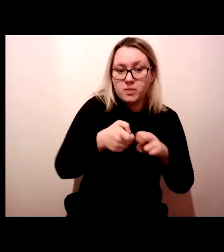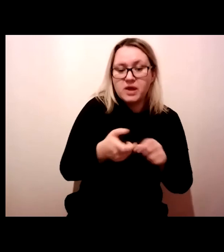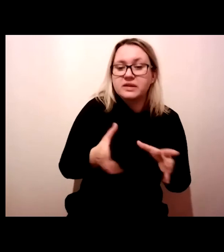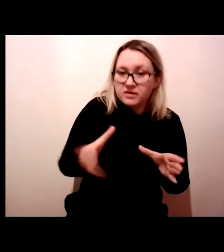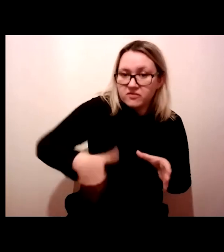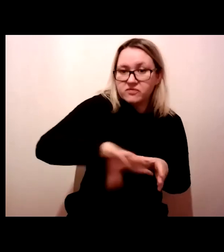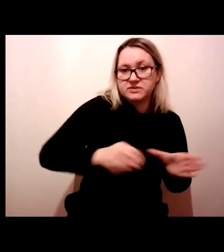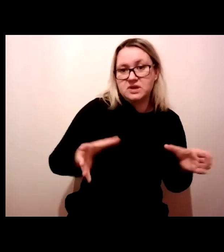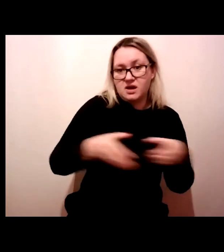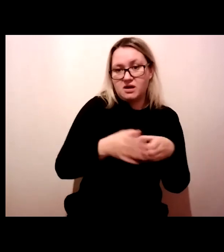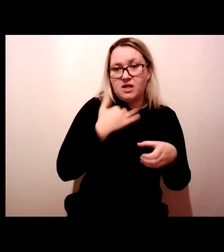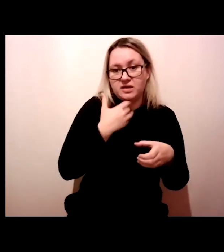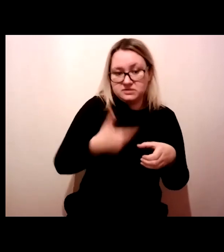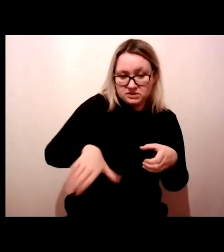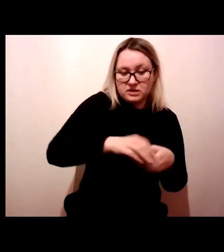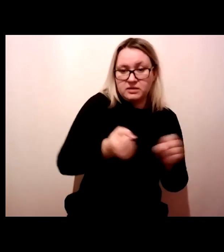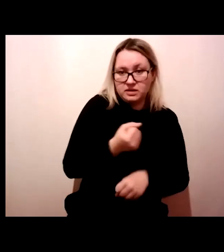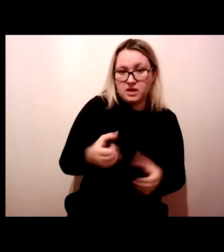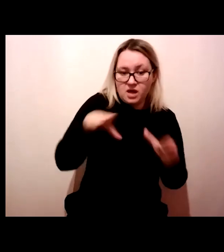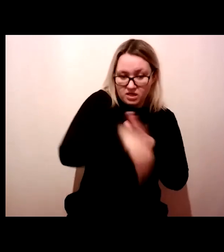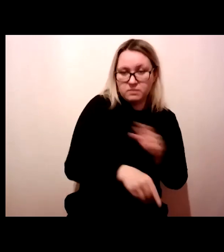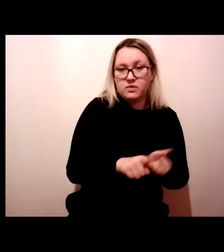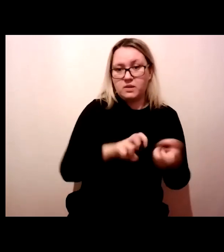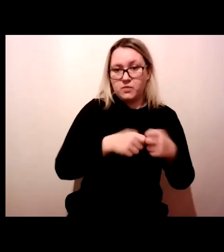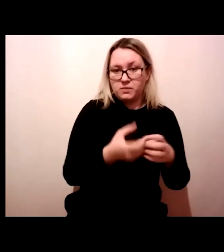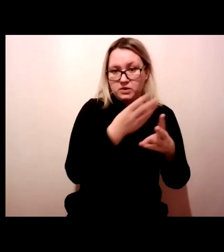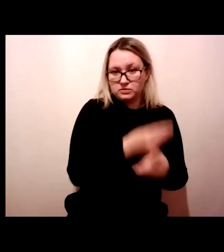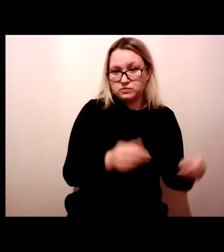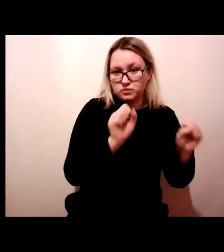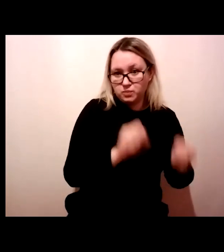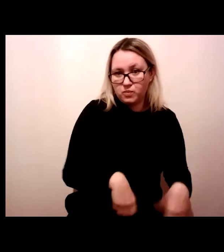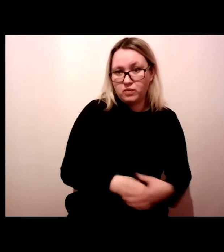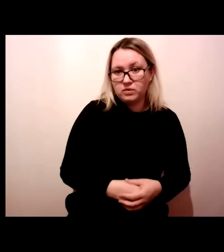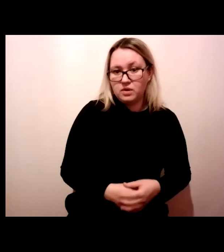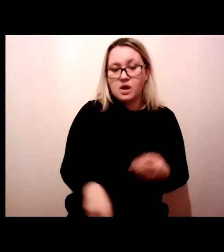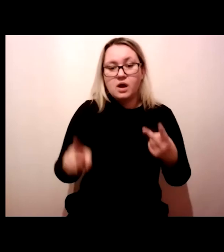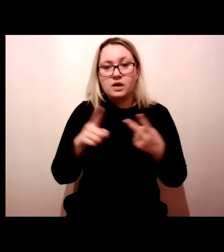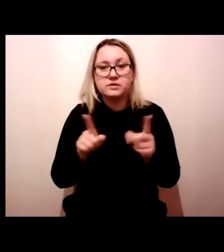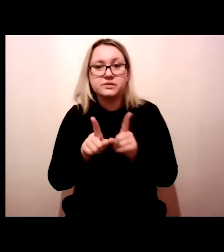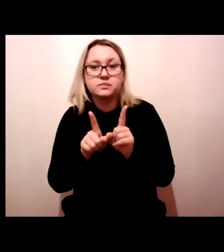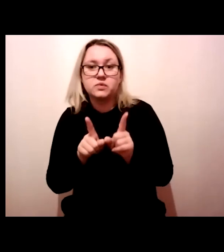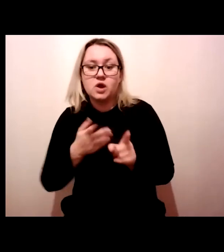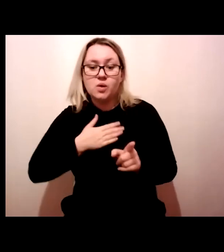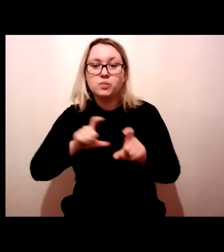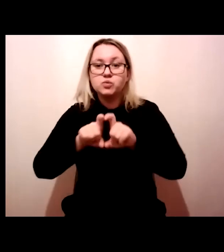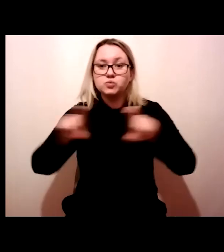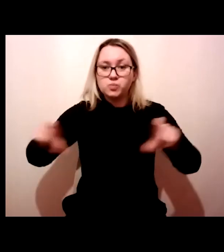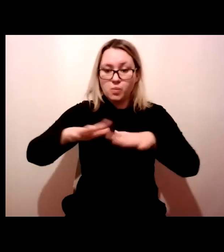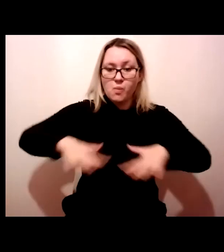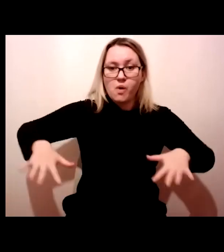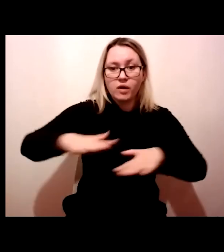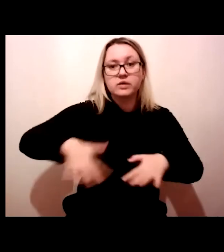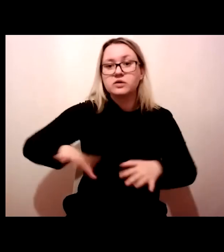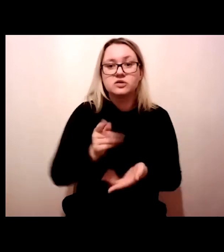the person being bullied. And then this problem has to be addressed in the entire classroom. And we also have